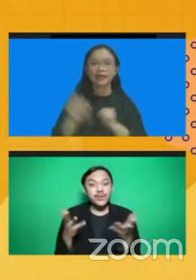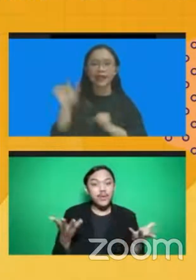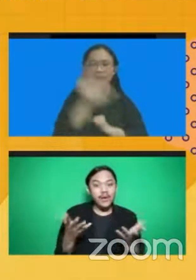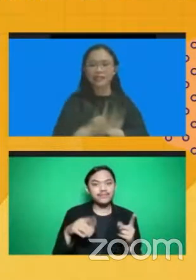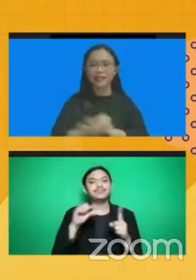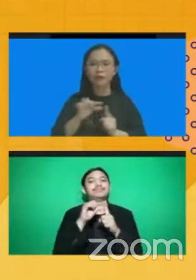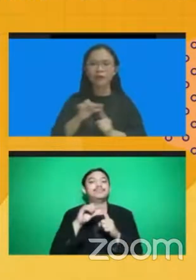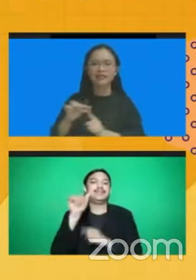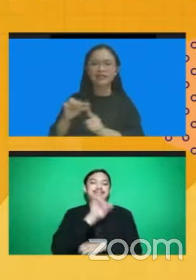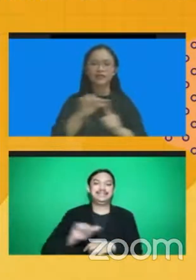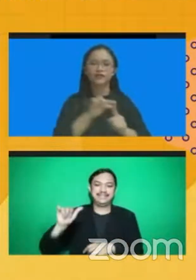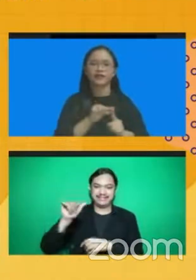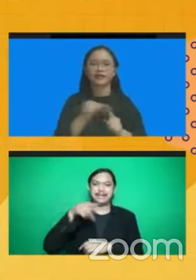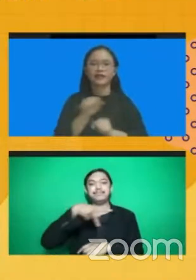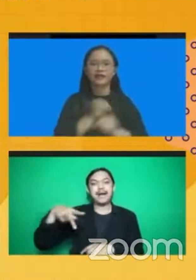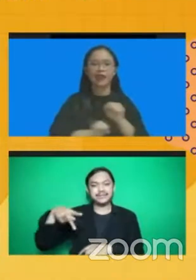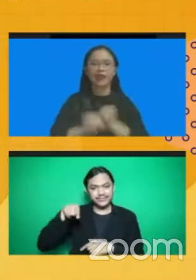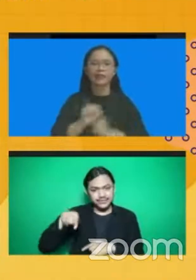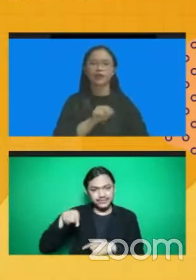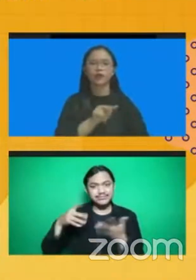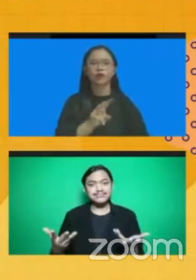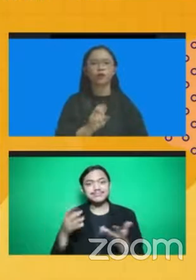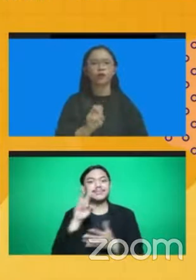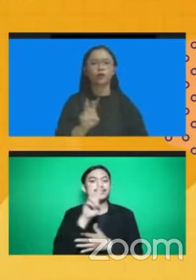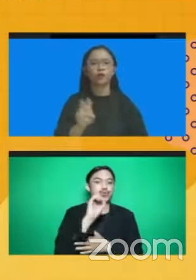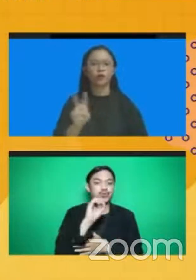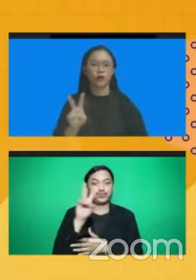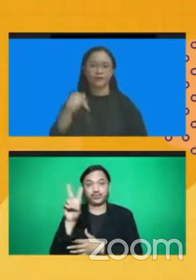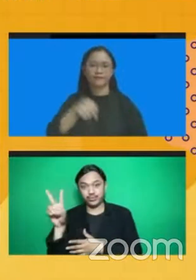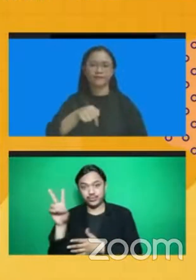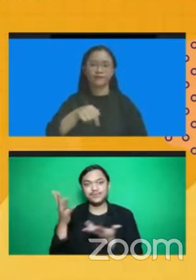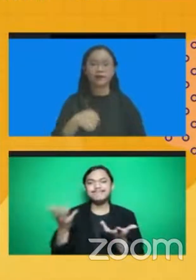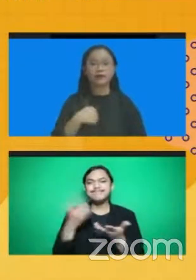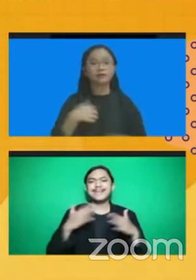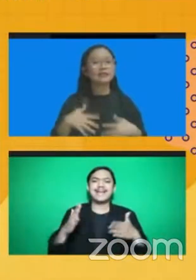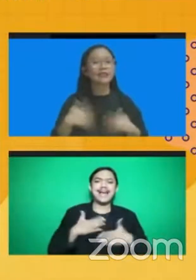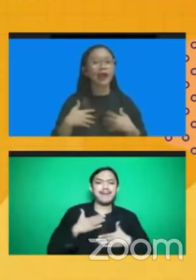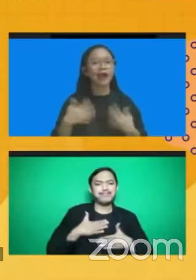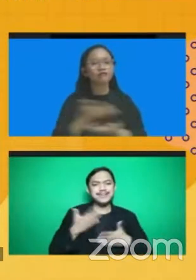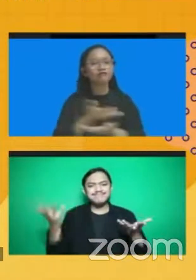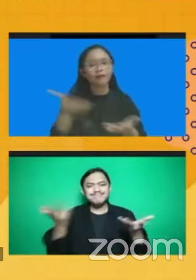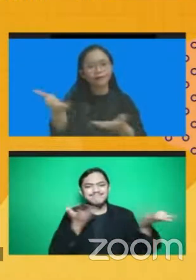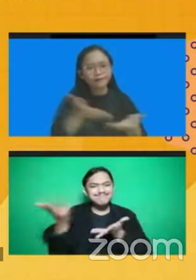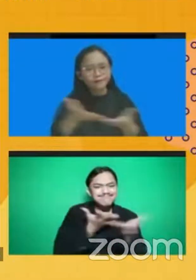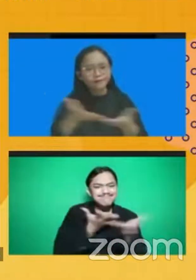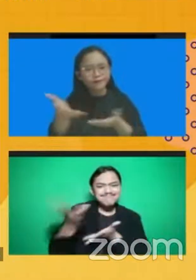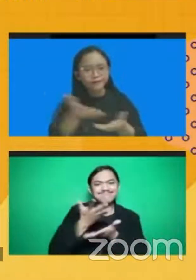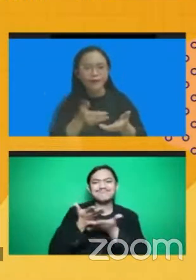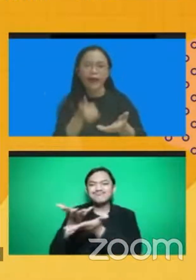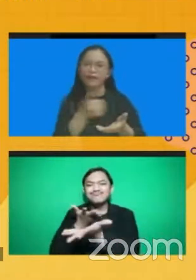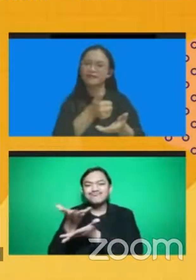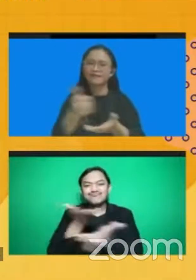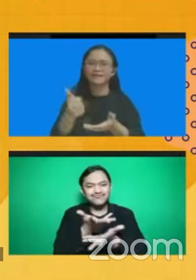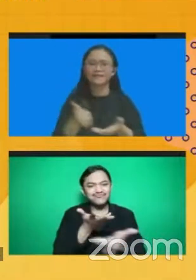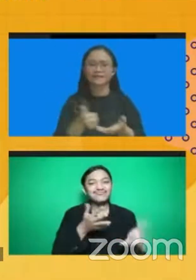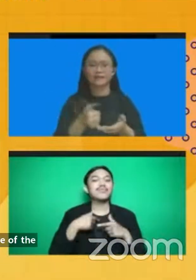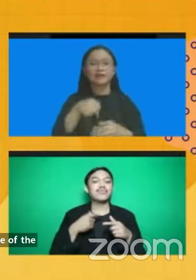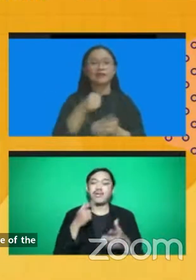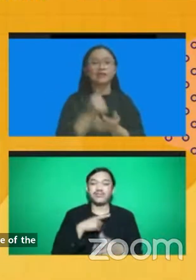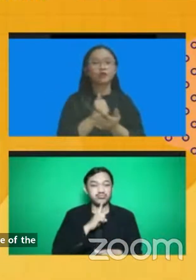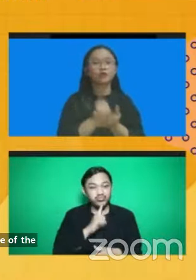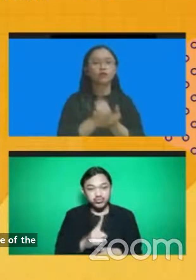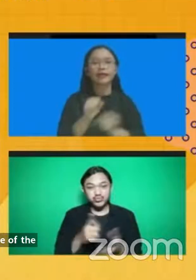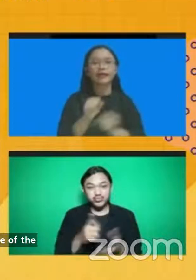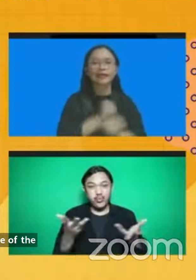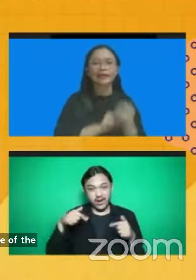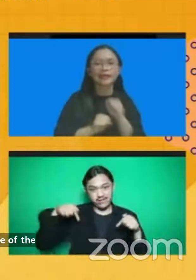We are so happy to be welcoming you to this agenda, one of the community activities in Asia Pacific, to be done on